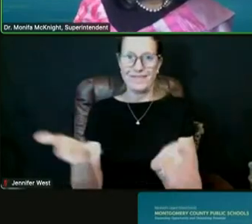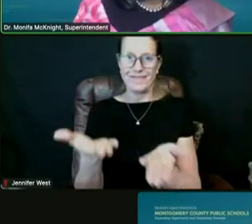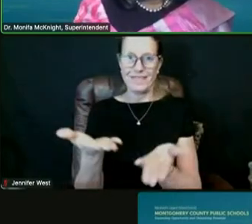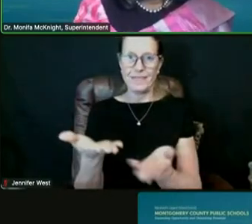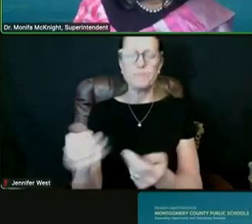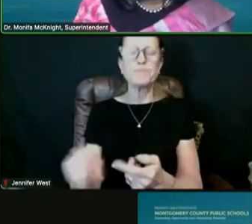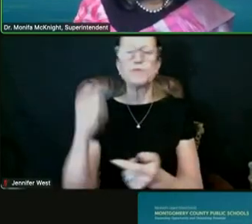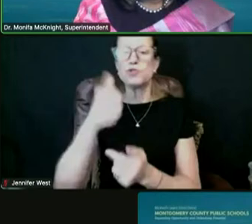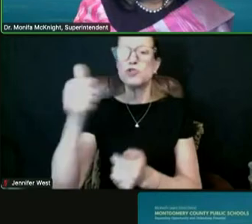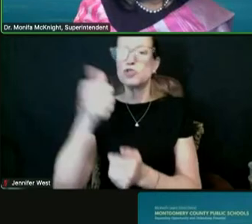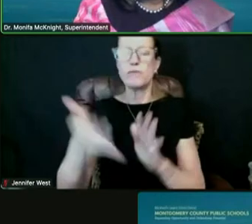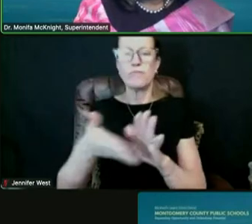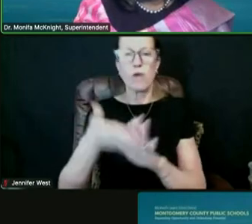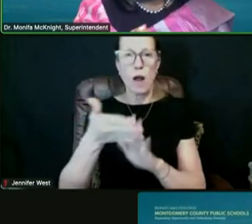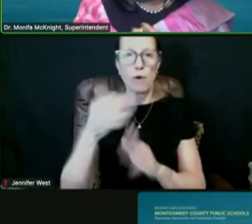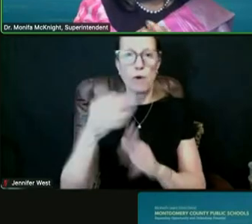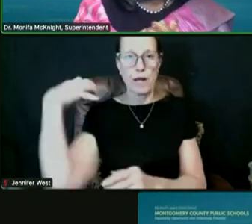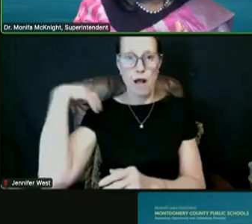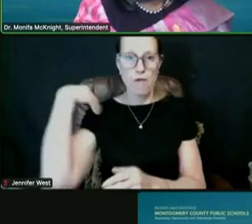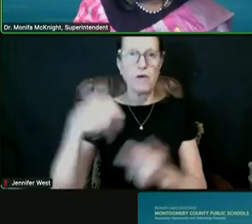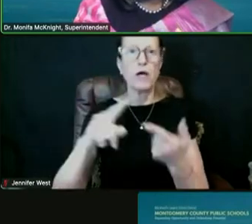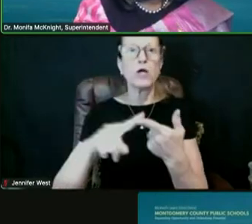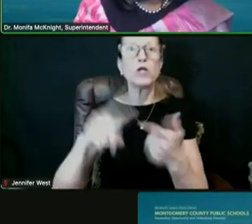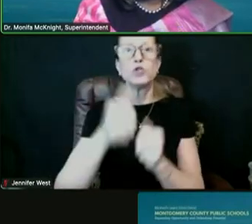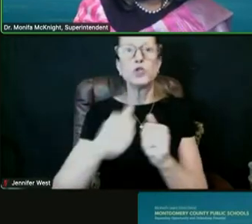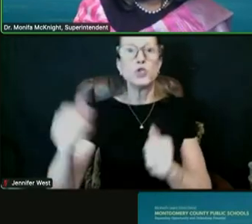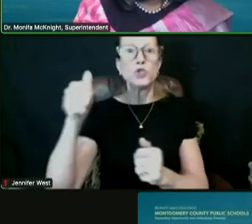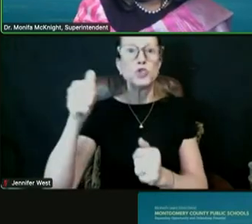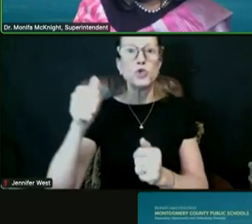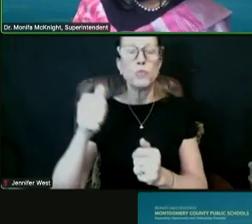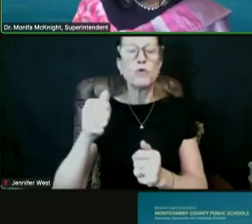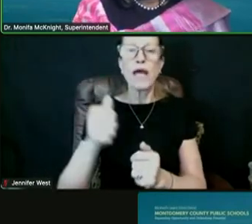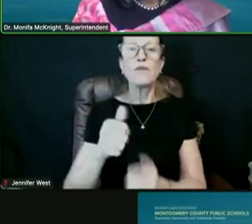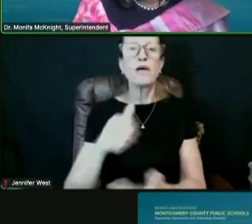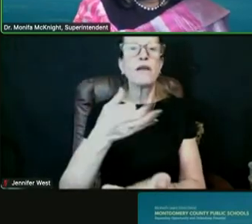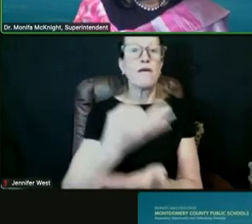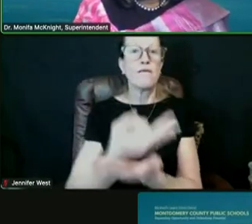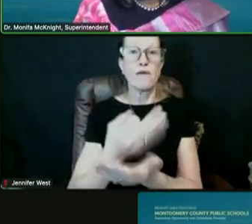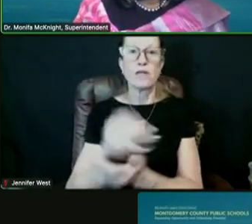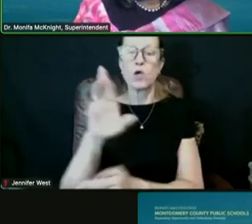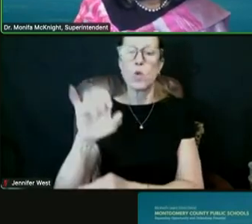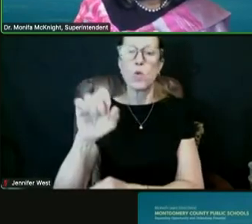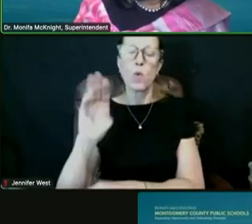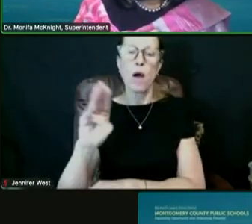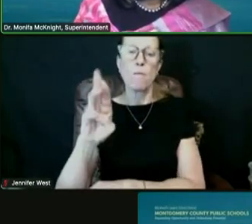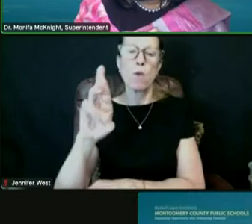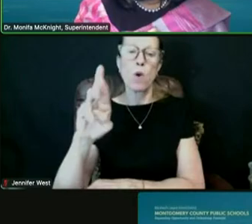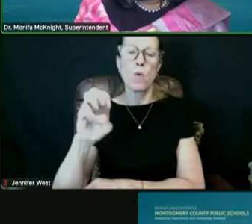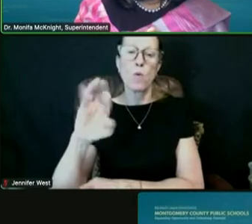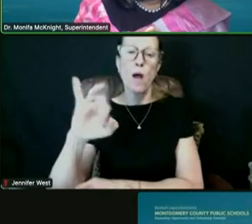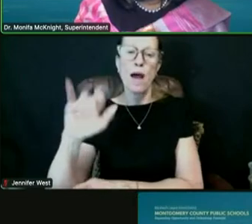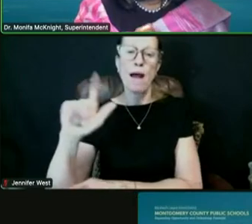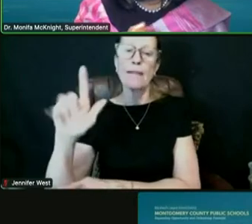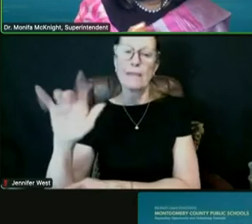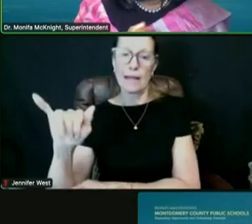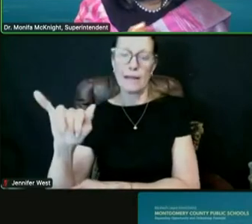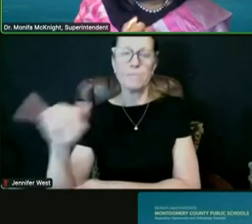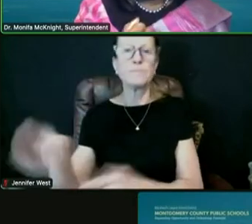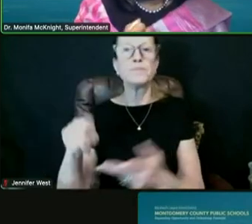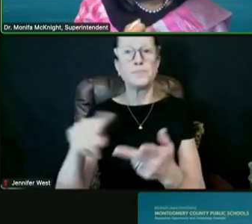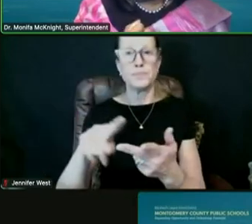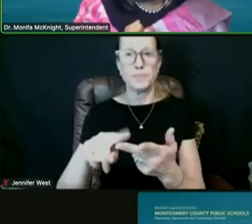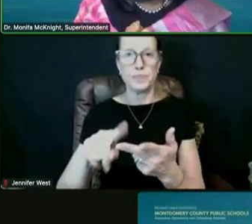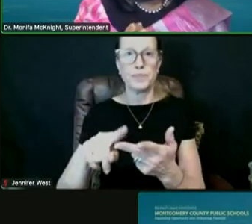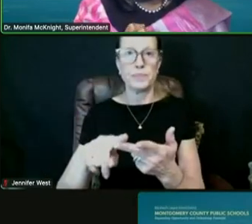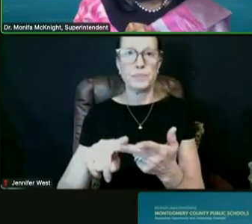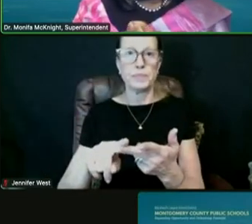also have our Associate Superintendent of Finance, Rob Riley. We have our Assistant to the Associate Superintendent in the